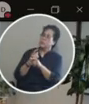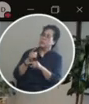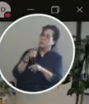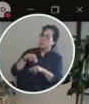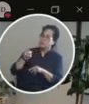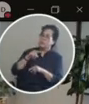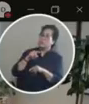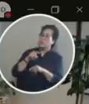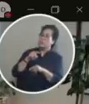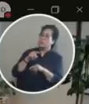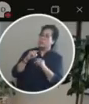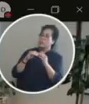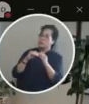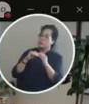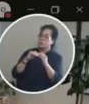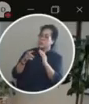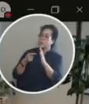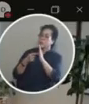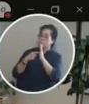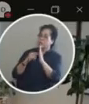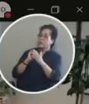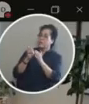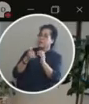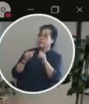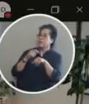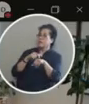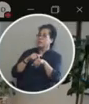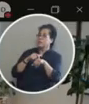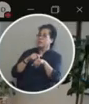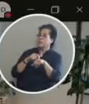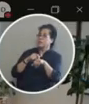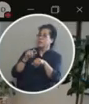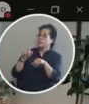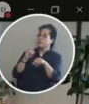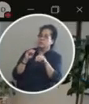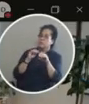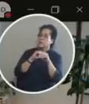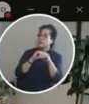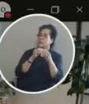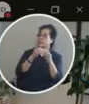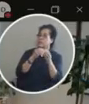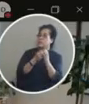when you created the stabilization fund requires that anytime you're going to put money into the fund or